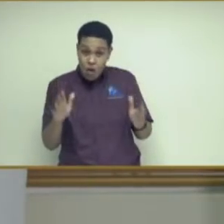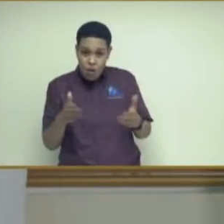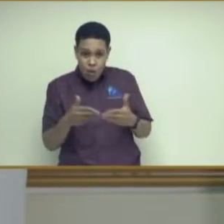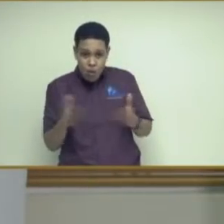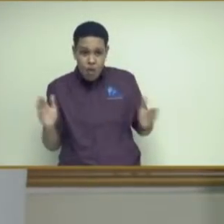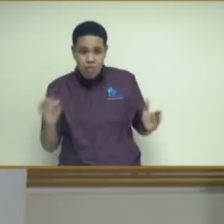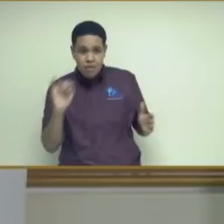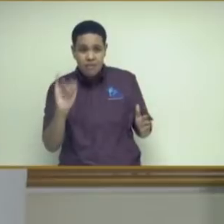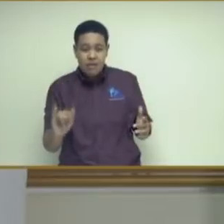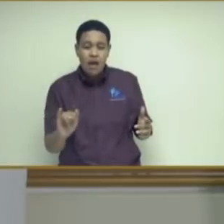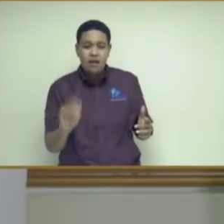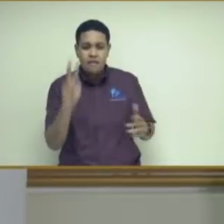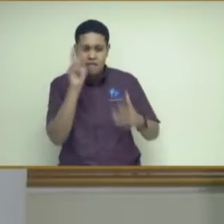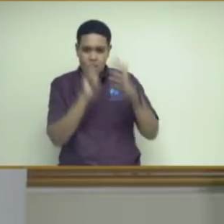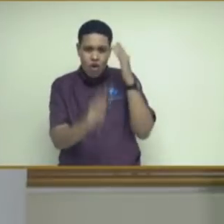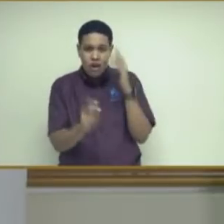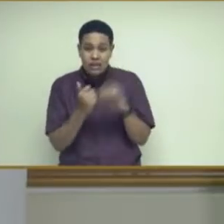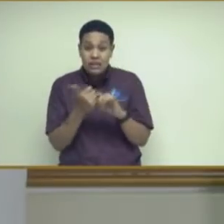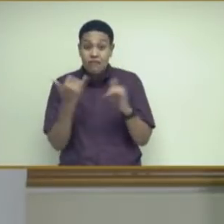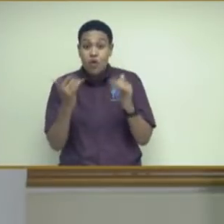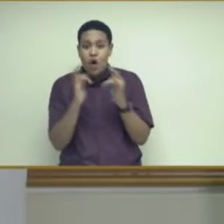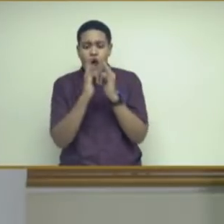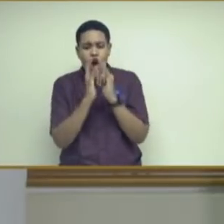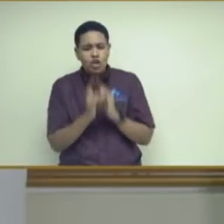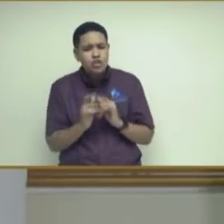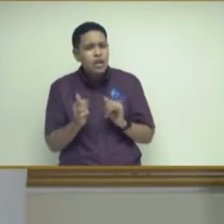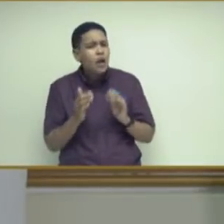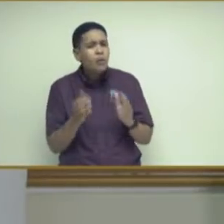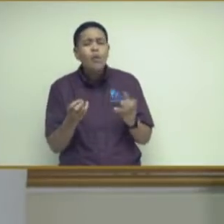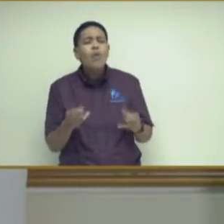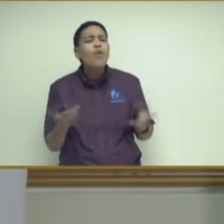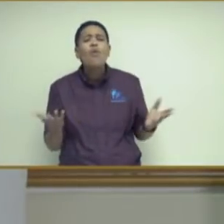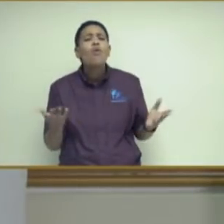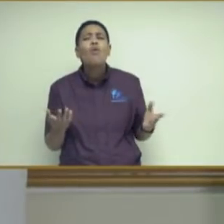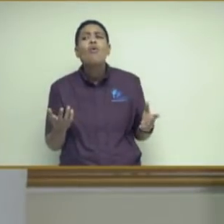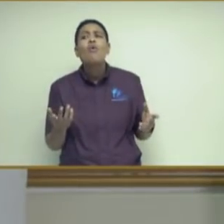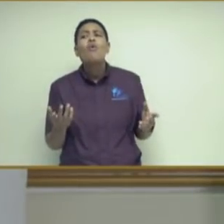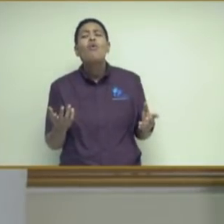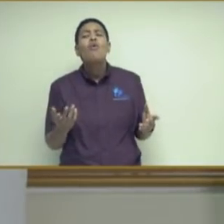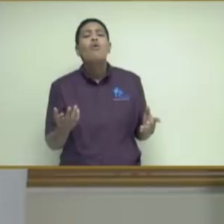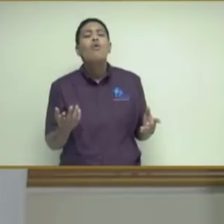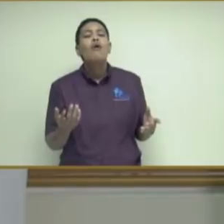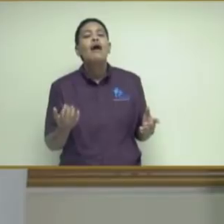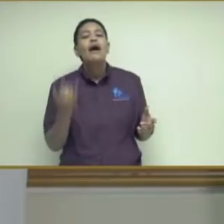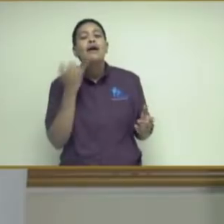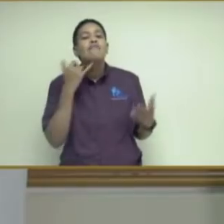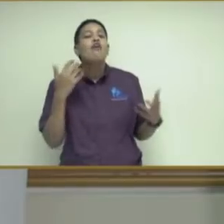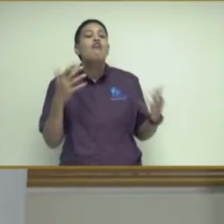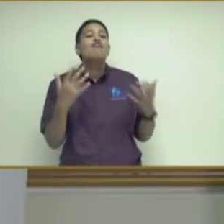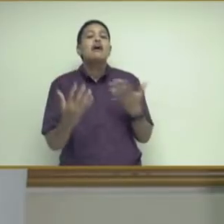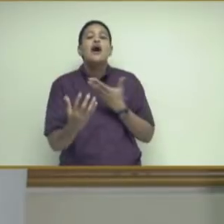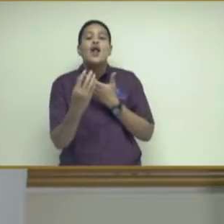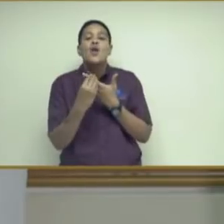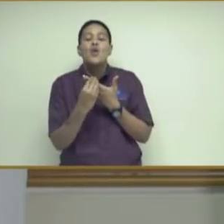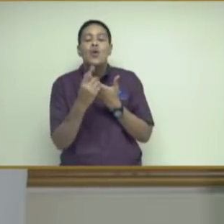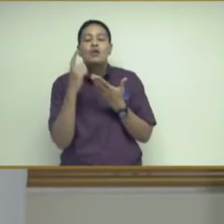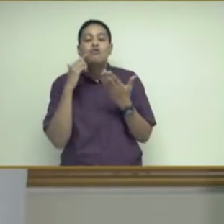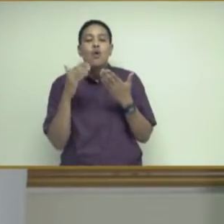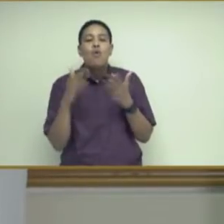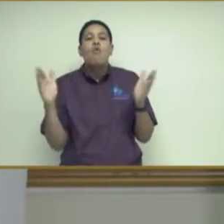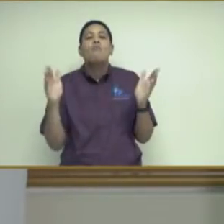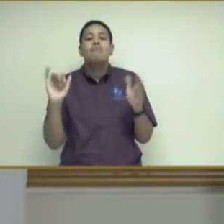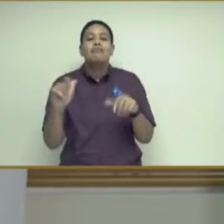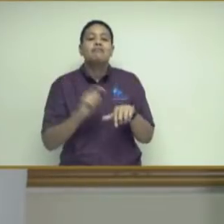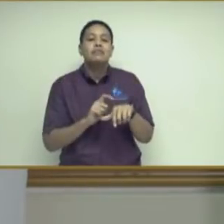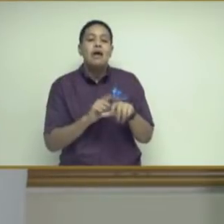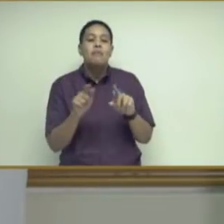forecast is being adjusted in any way, or if it had already included the opening up at the